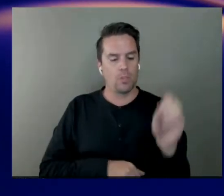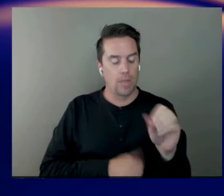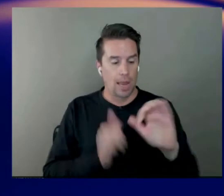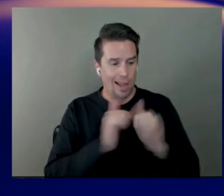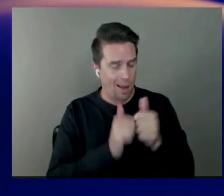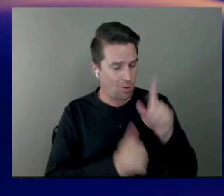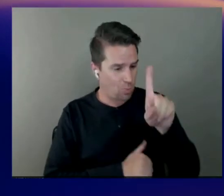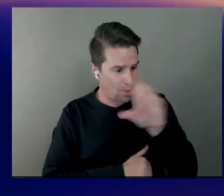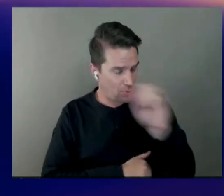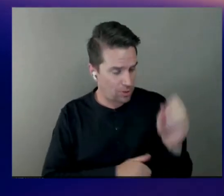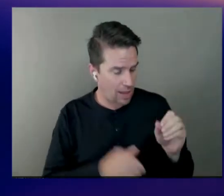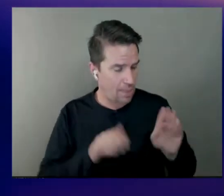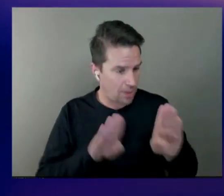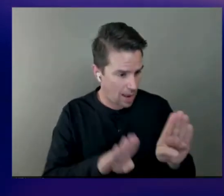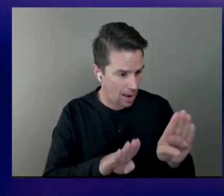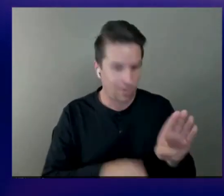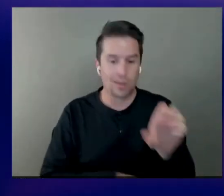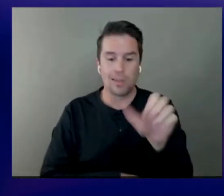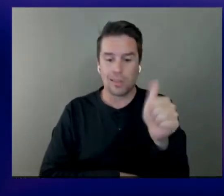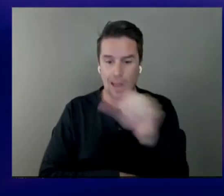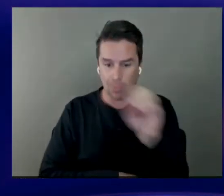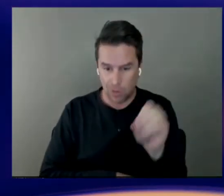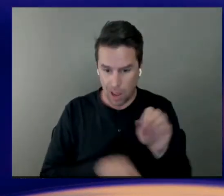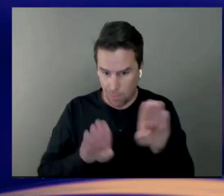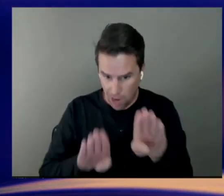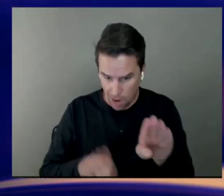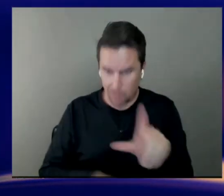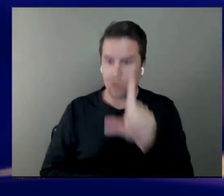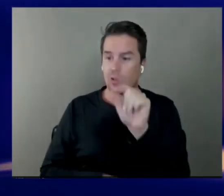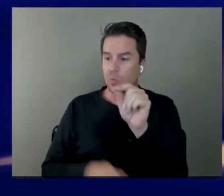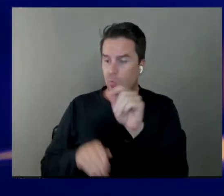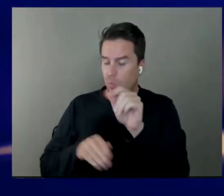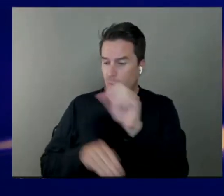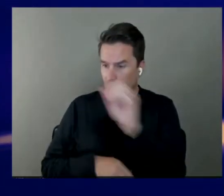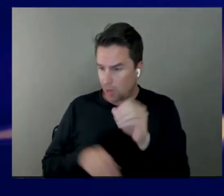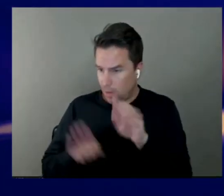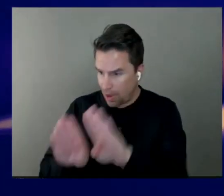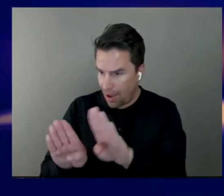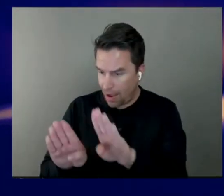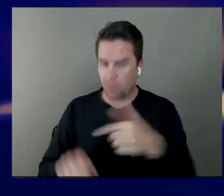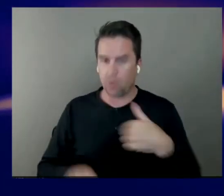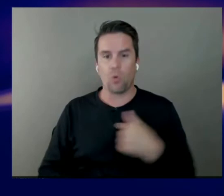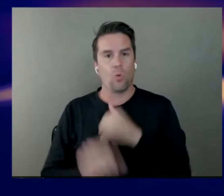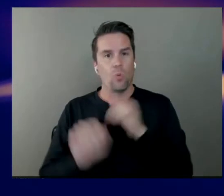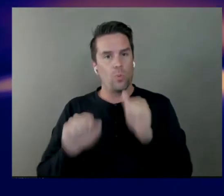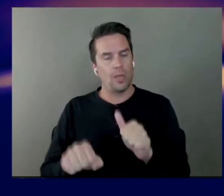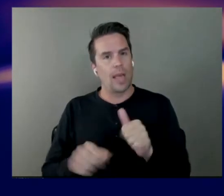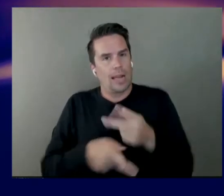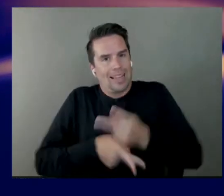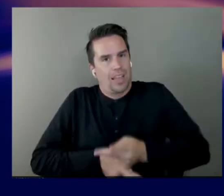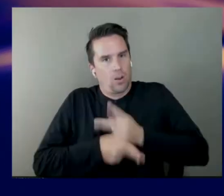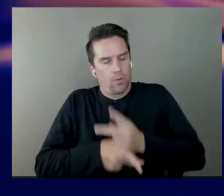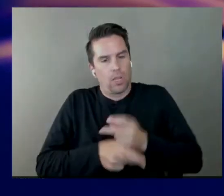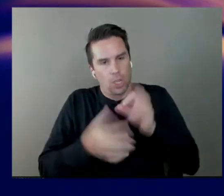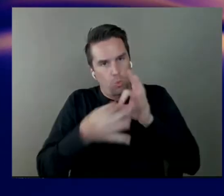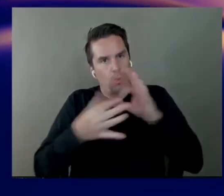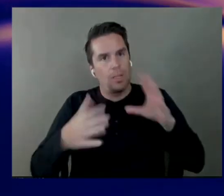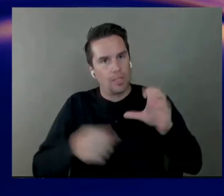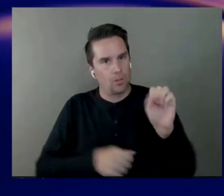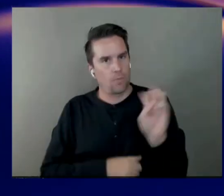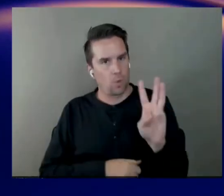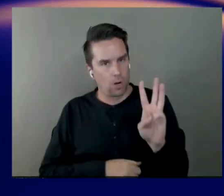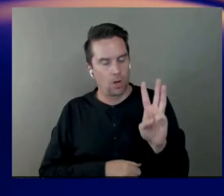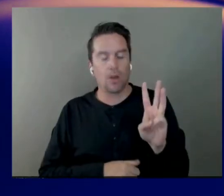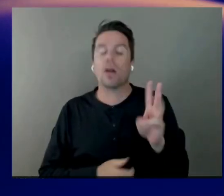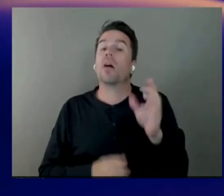10% behave? The 20% behave? And all along the way, we can release software carefully. Now again, there are some situations where you need to break glass and get something